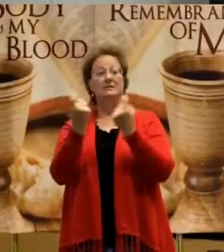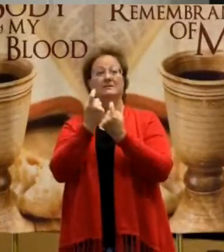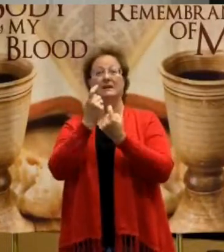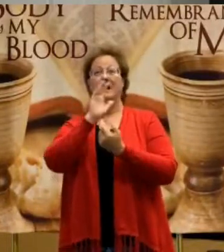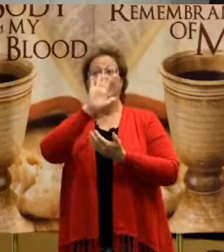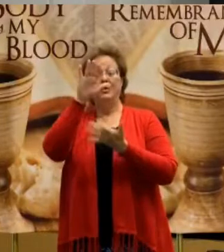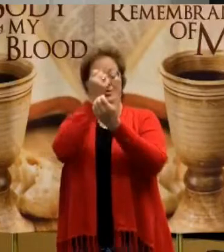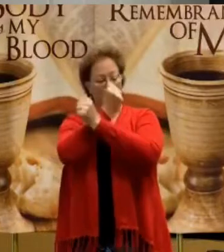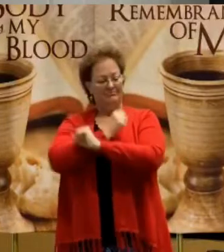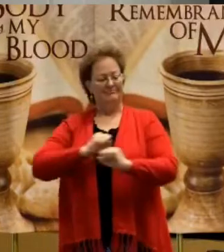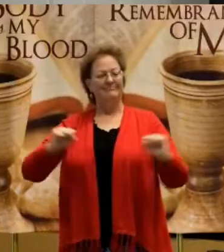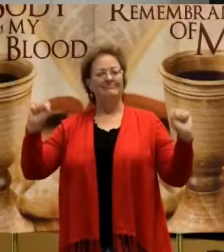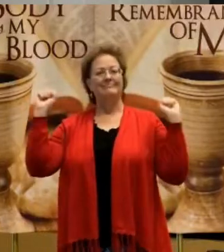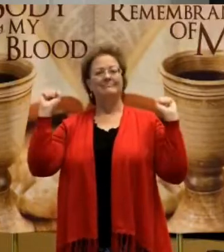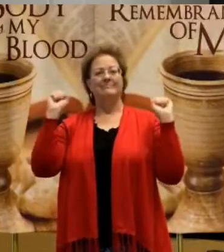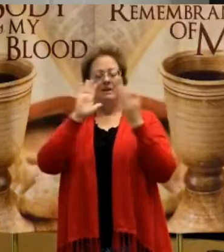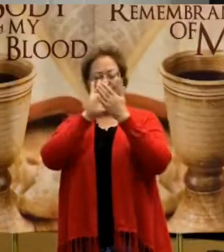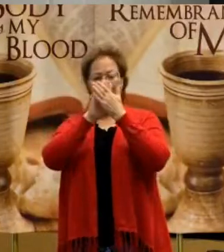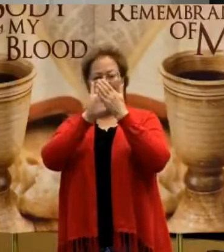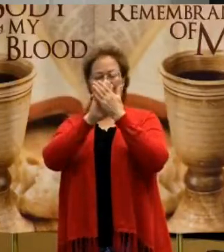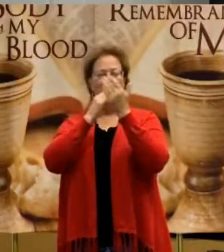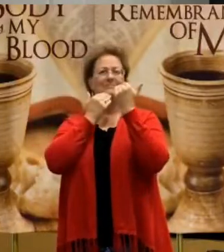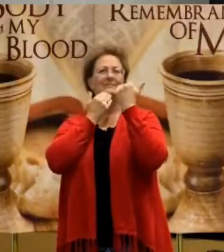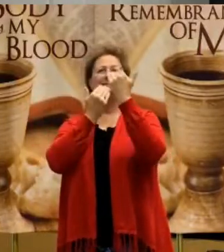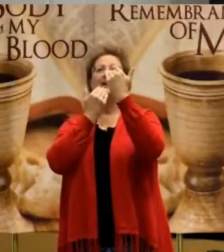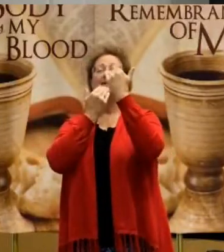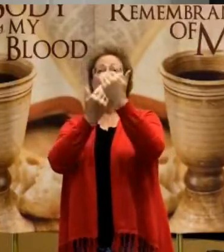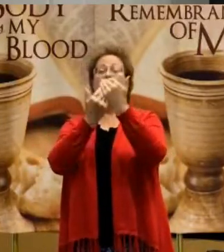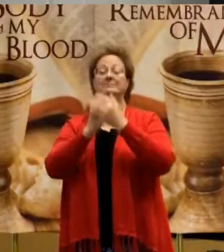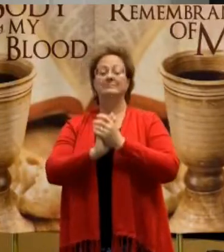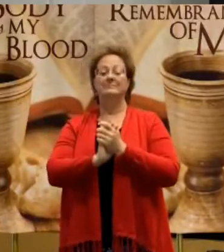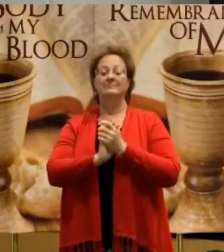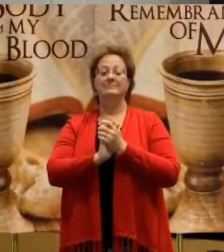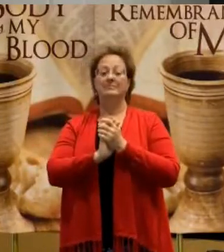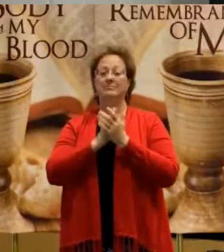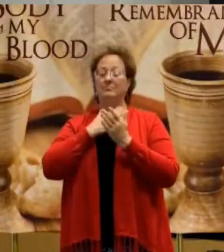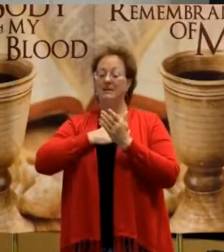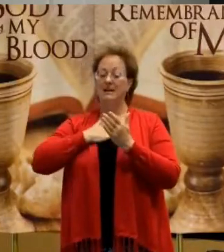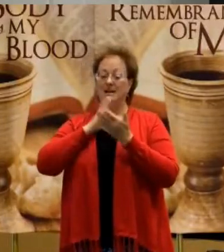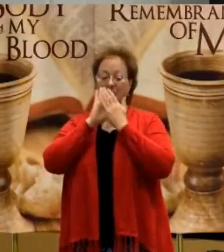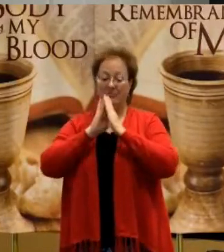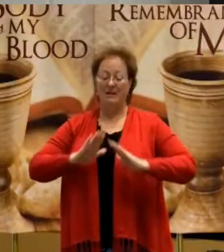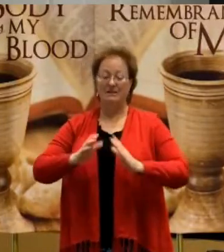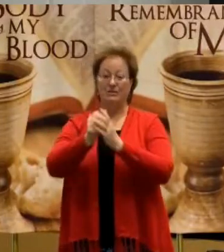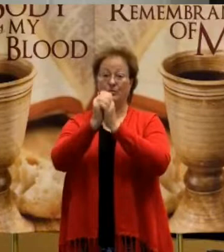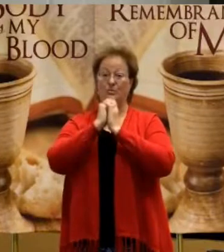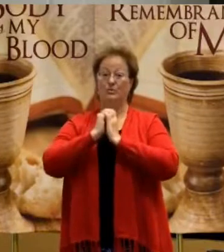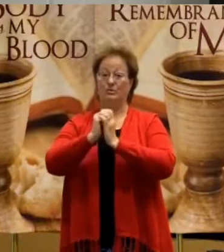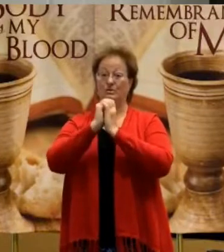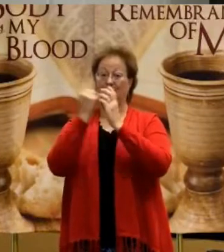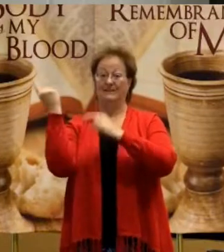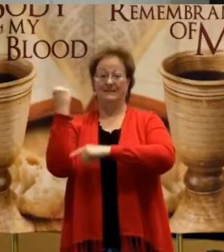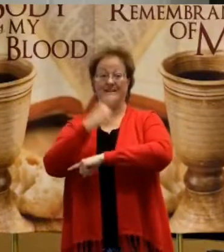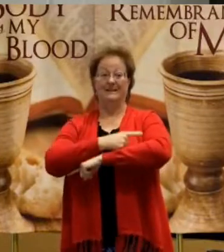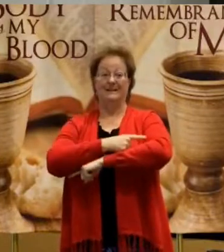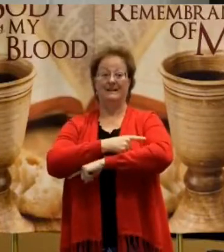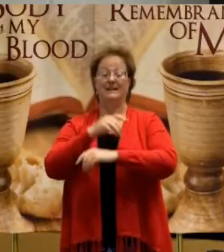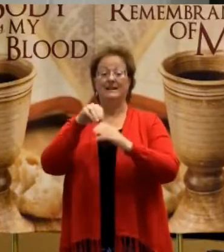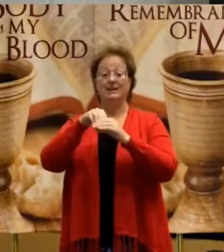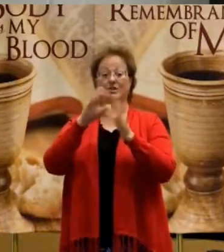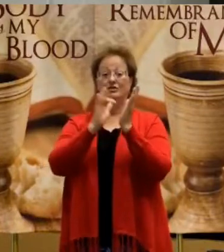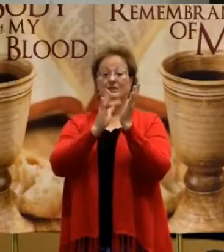deliverance, we praise you and we thank you. And we pray that you would bless our worship this day. In Jesus' name,